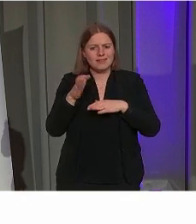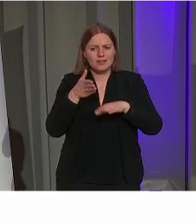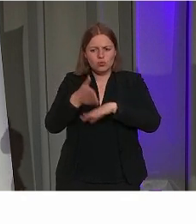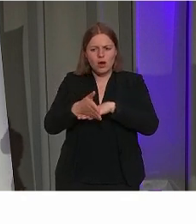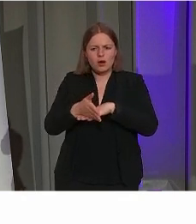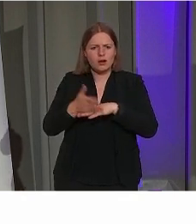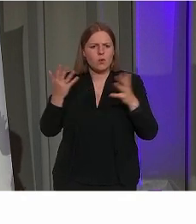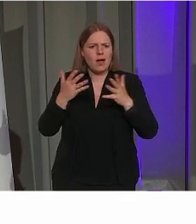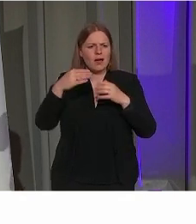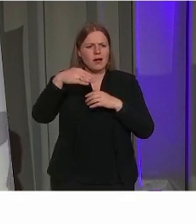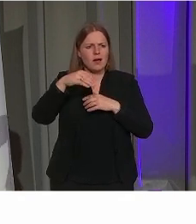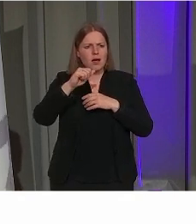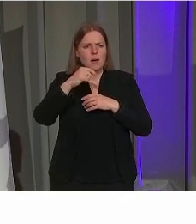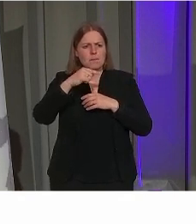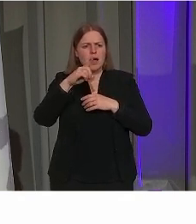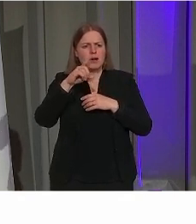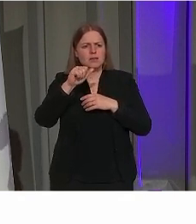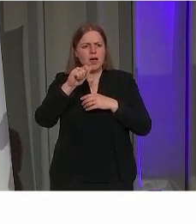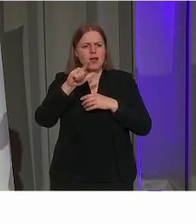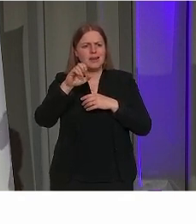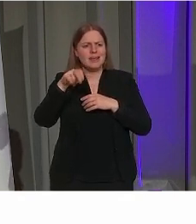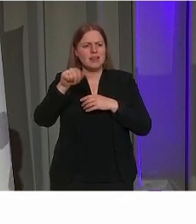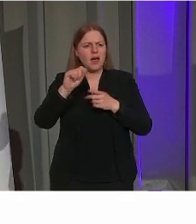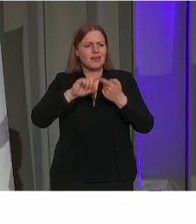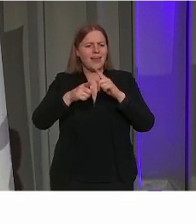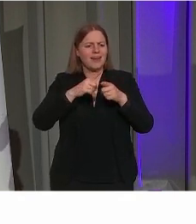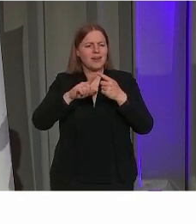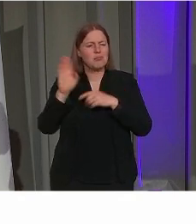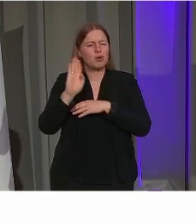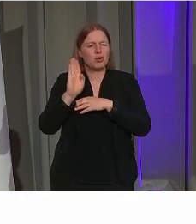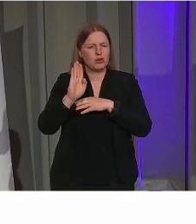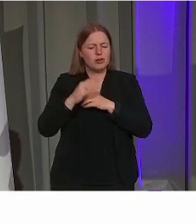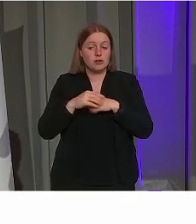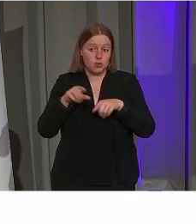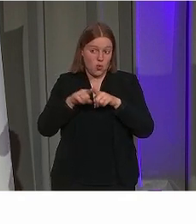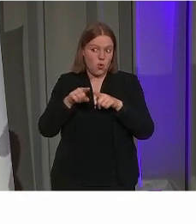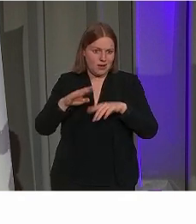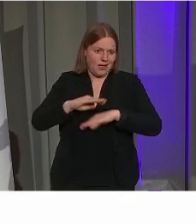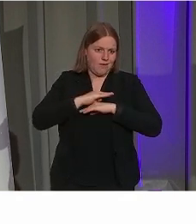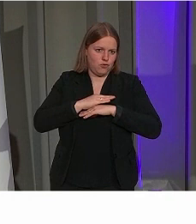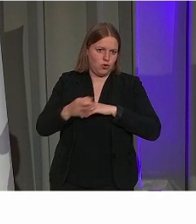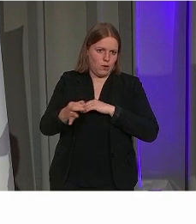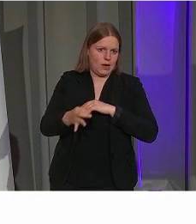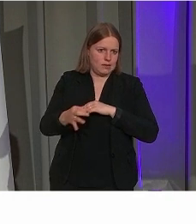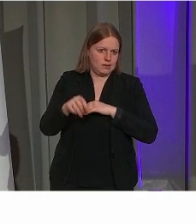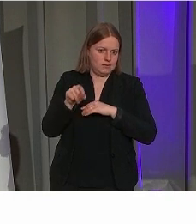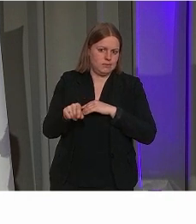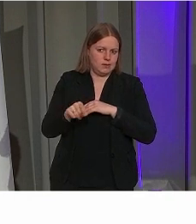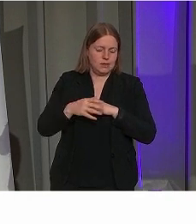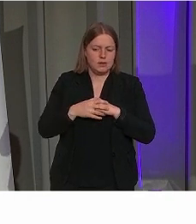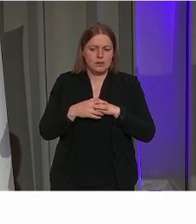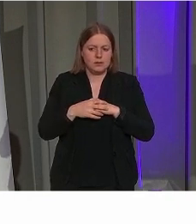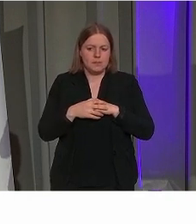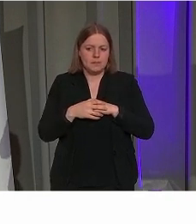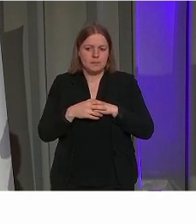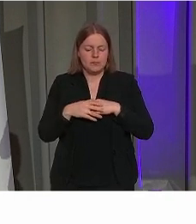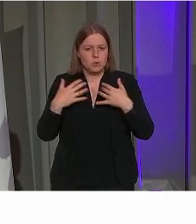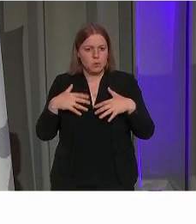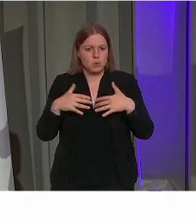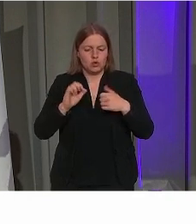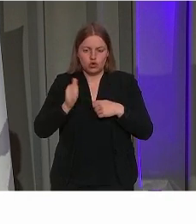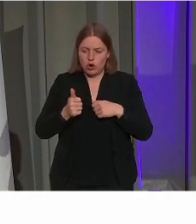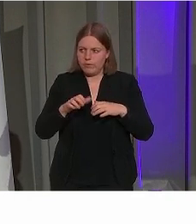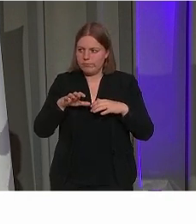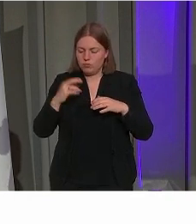here as well is making the sanitary provisions of Magdalena Kerke in Bruges accessible, and